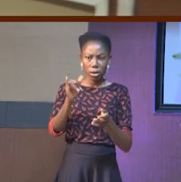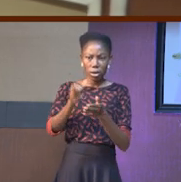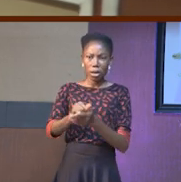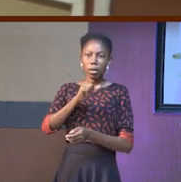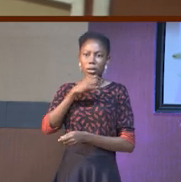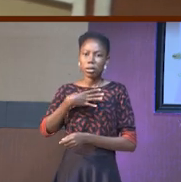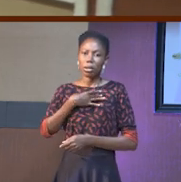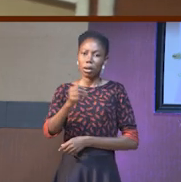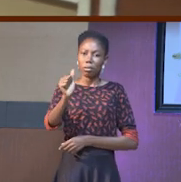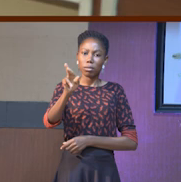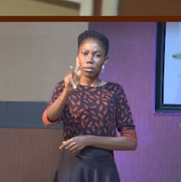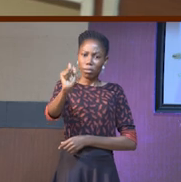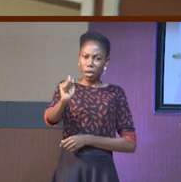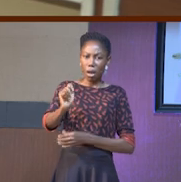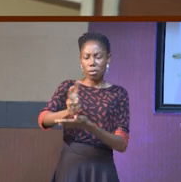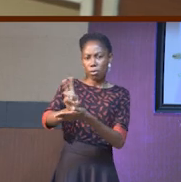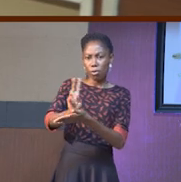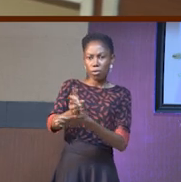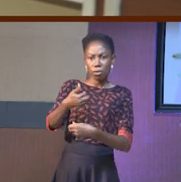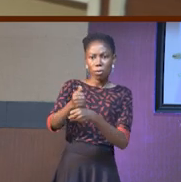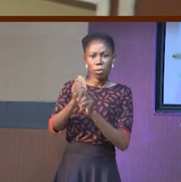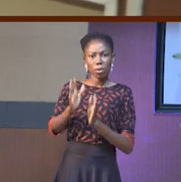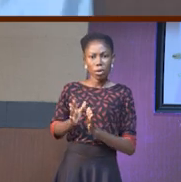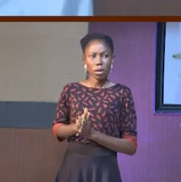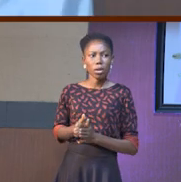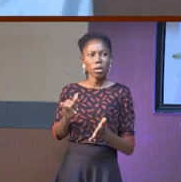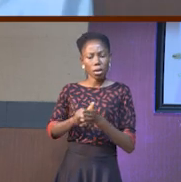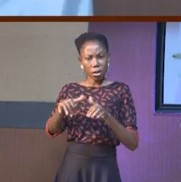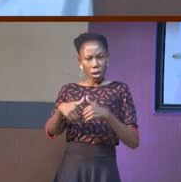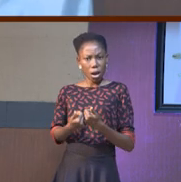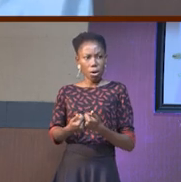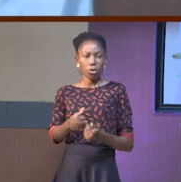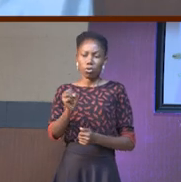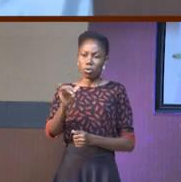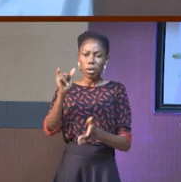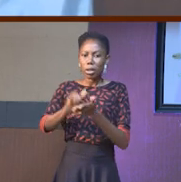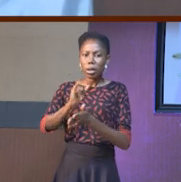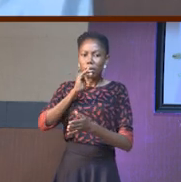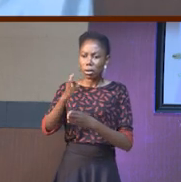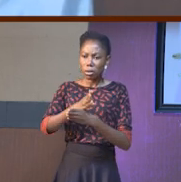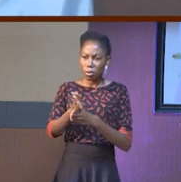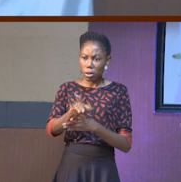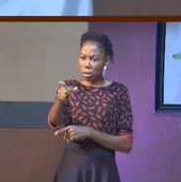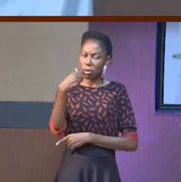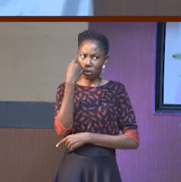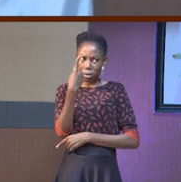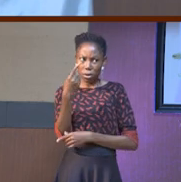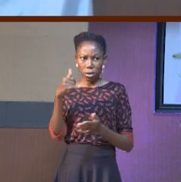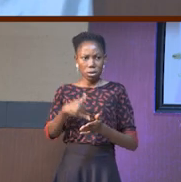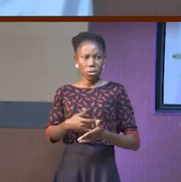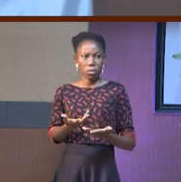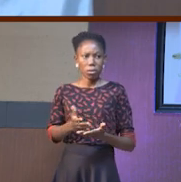arts practitioners or something. Yes. That's what you both graduated from. So she has a, it's a business she understands.